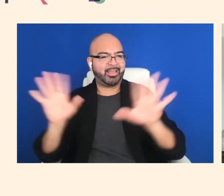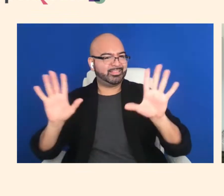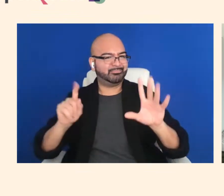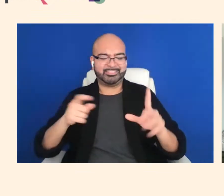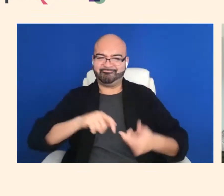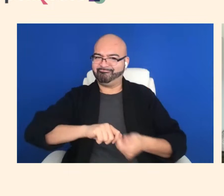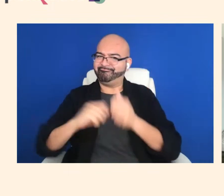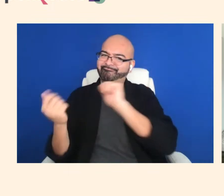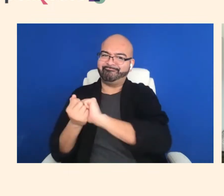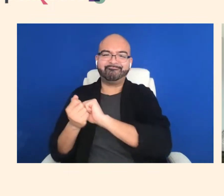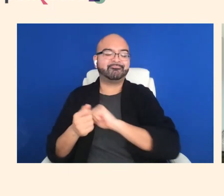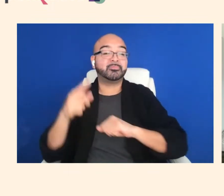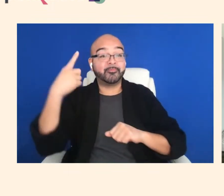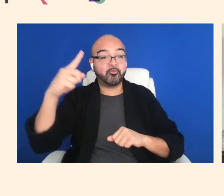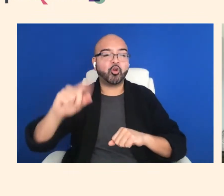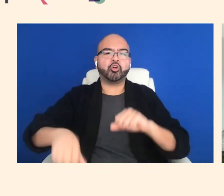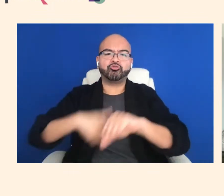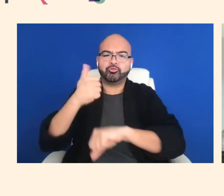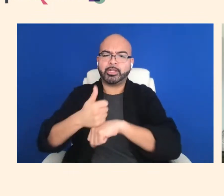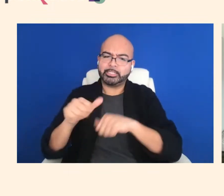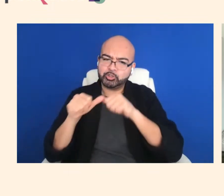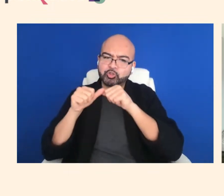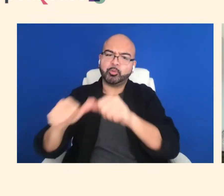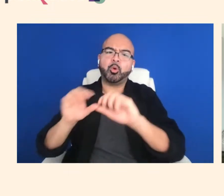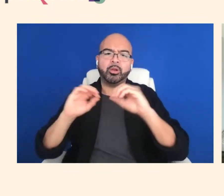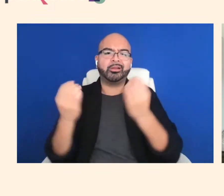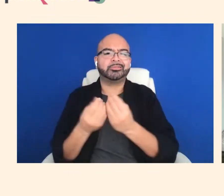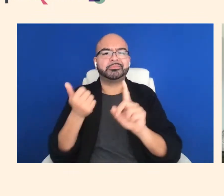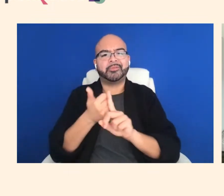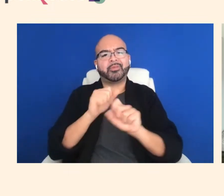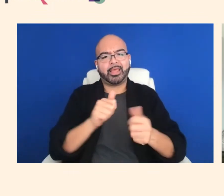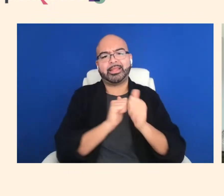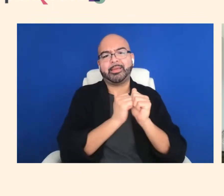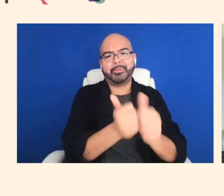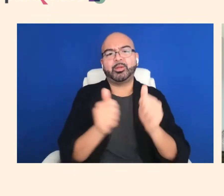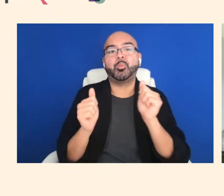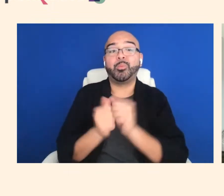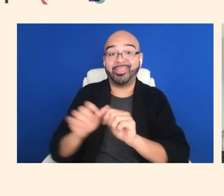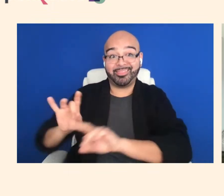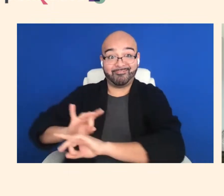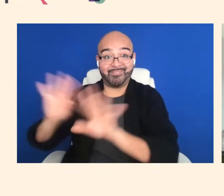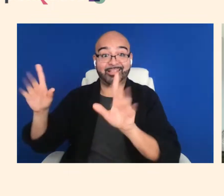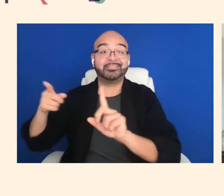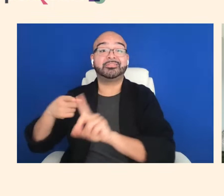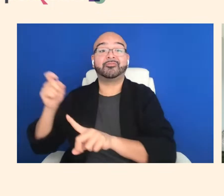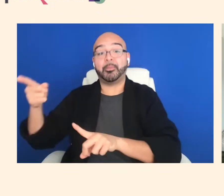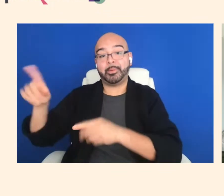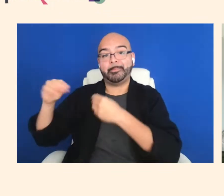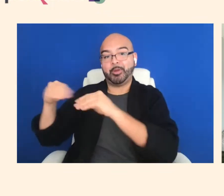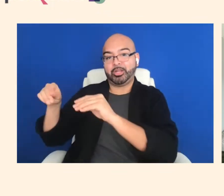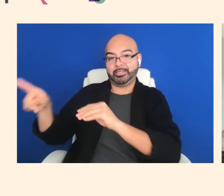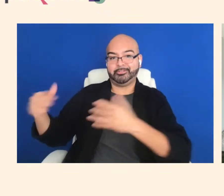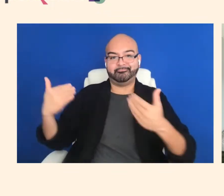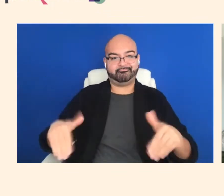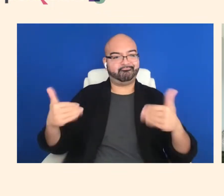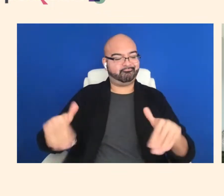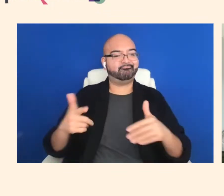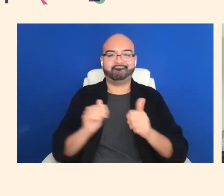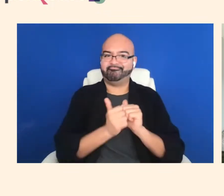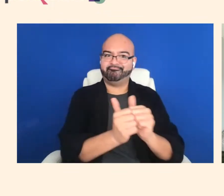create durable organizations that can compete with the violence of the speculative market. It's a must.